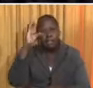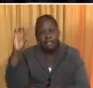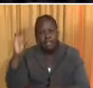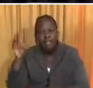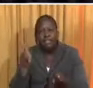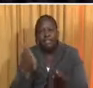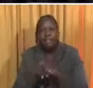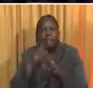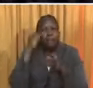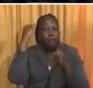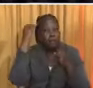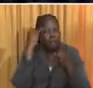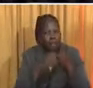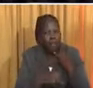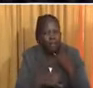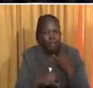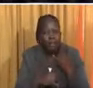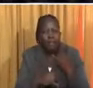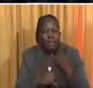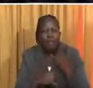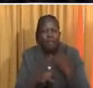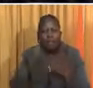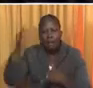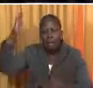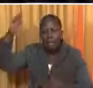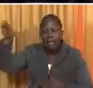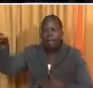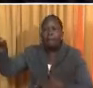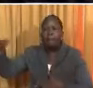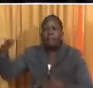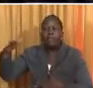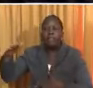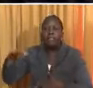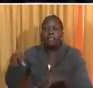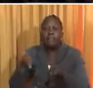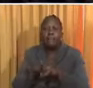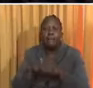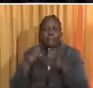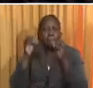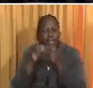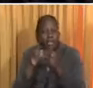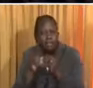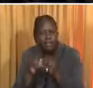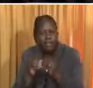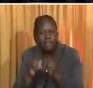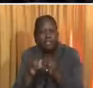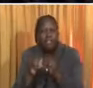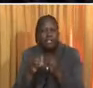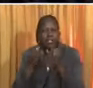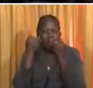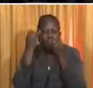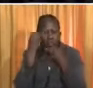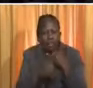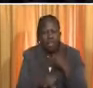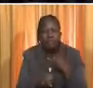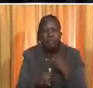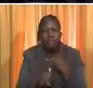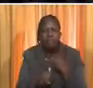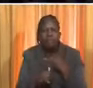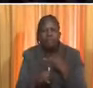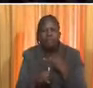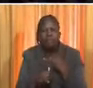and approval by the county assemblies and parliament, meeting a certain threshold, and finally ratified in a referendum.